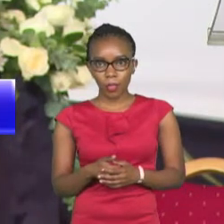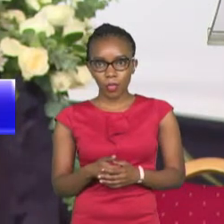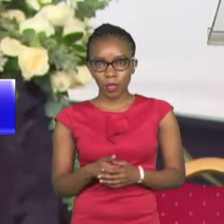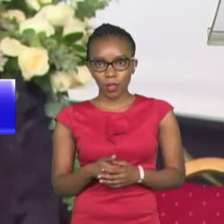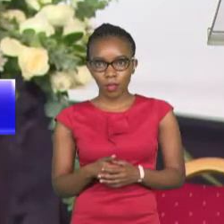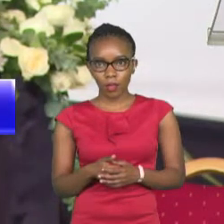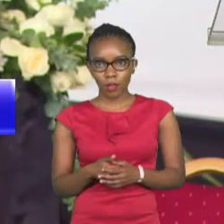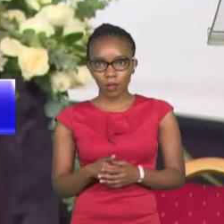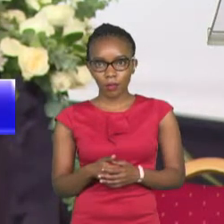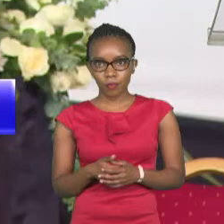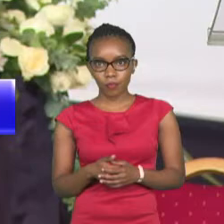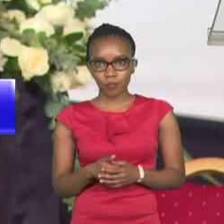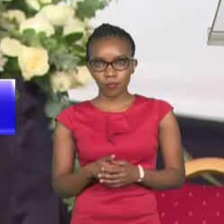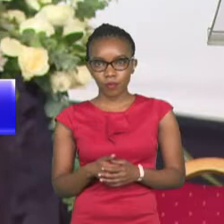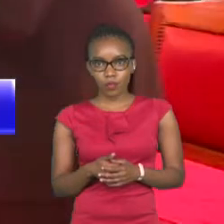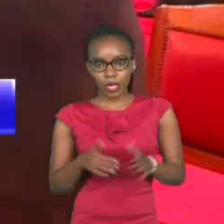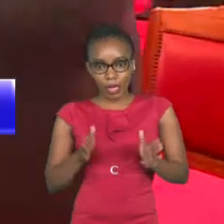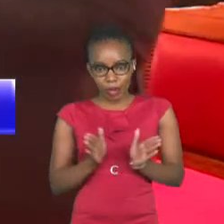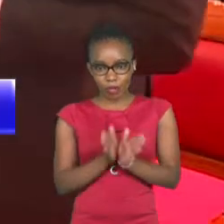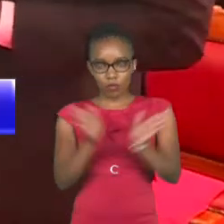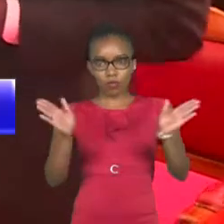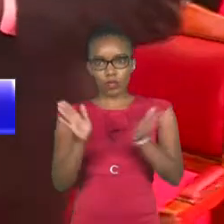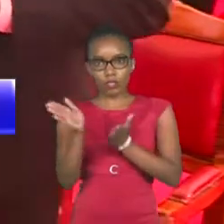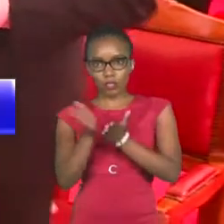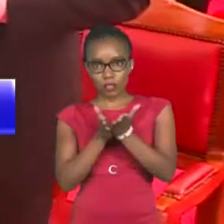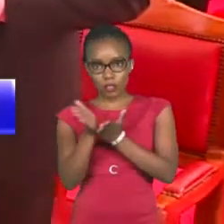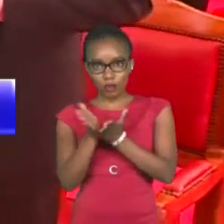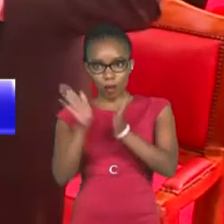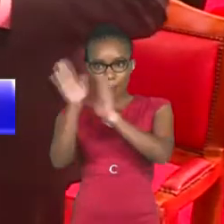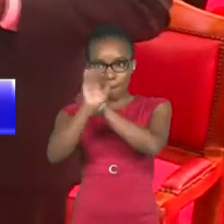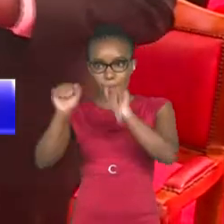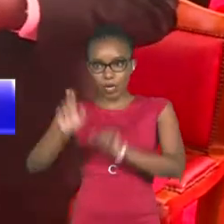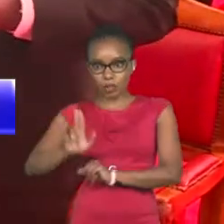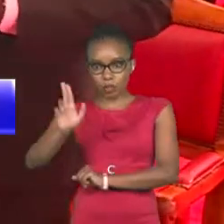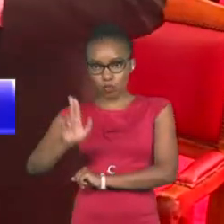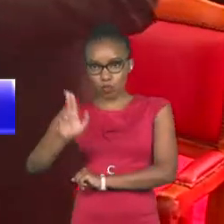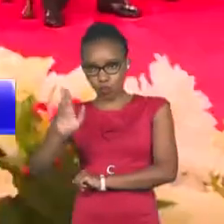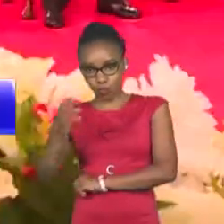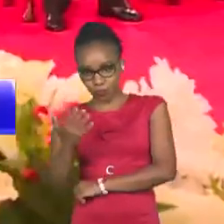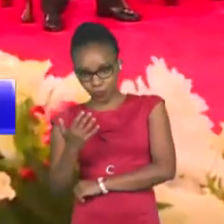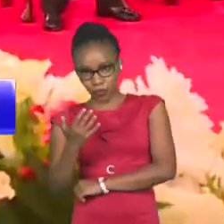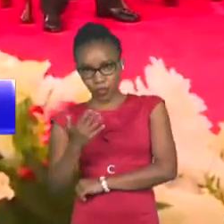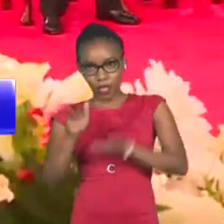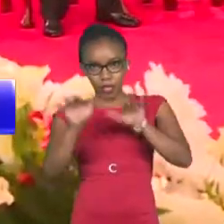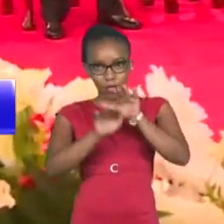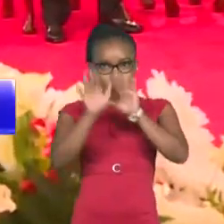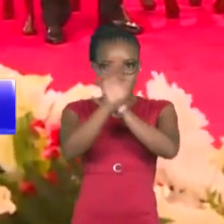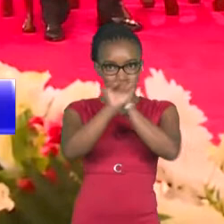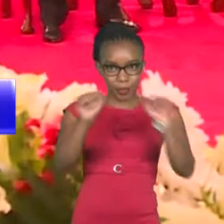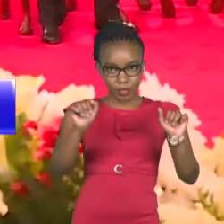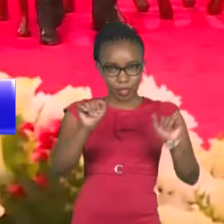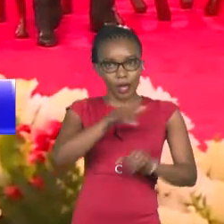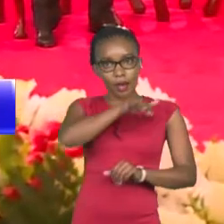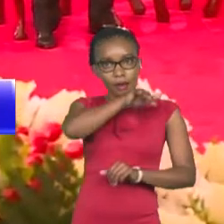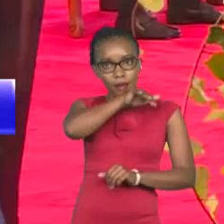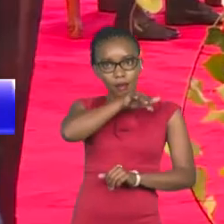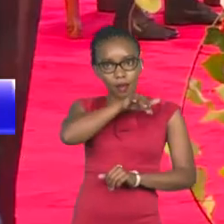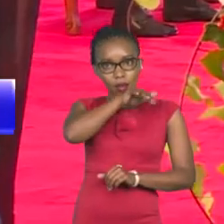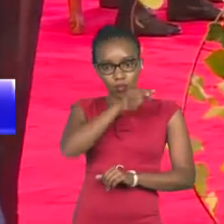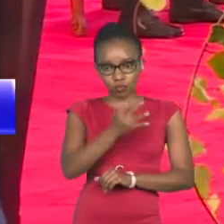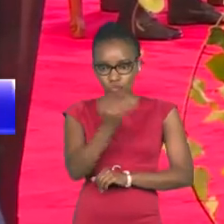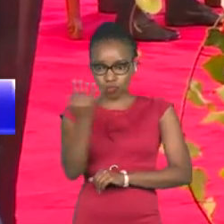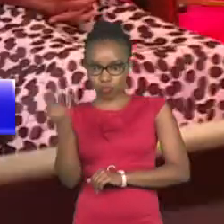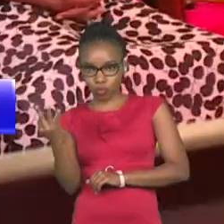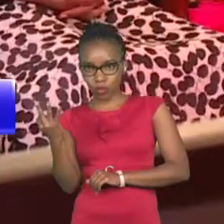in the main civil service. And President Kenyatta, his deputy William Ruto and ODM leader Raila Odinga